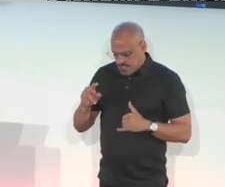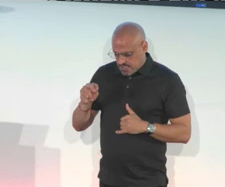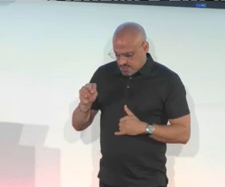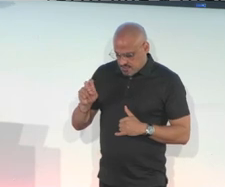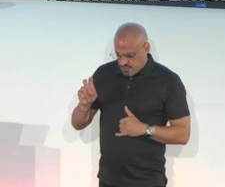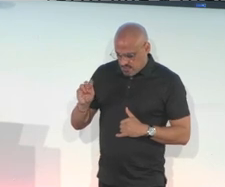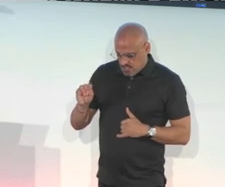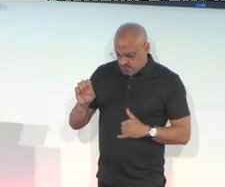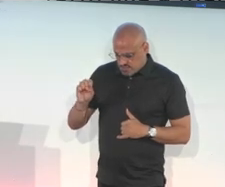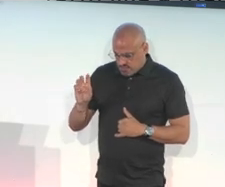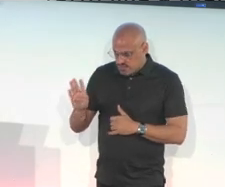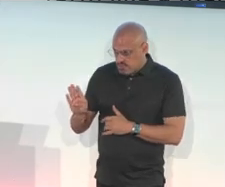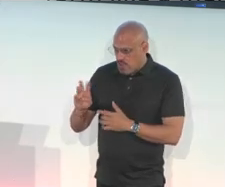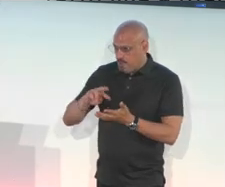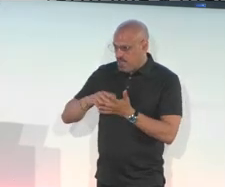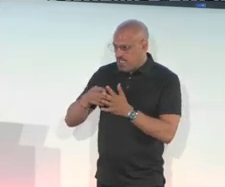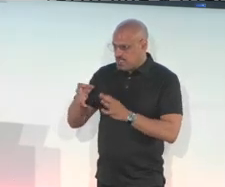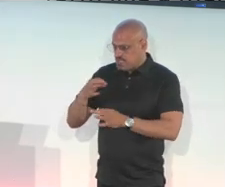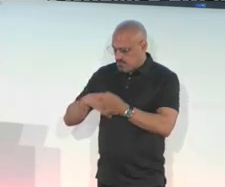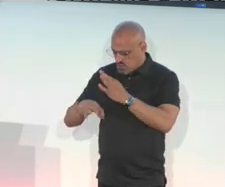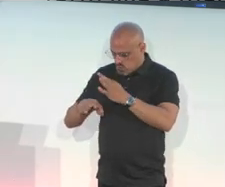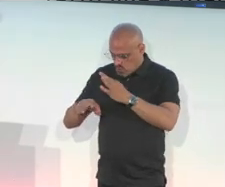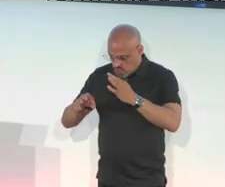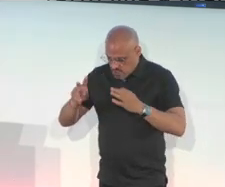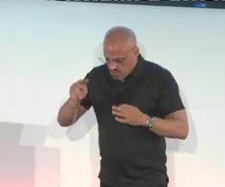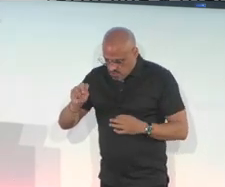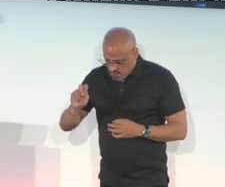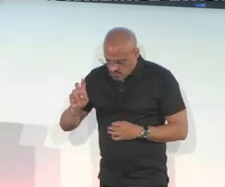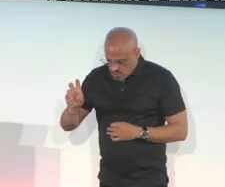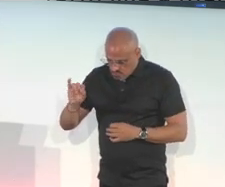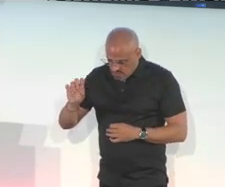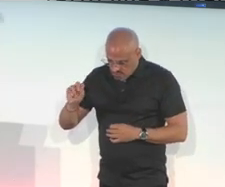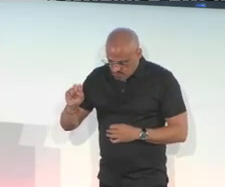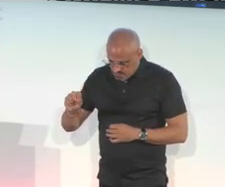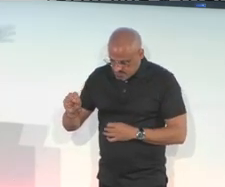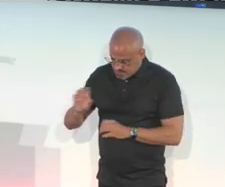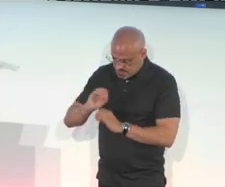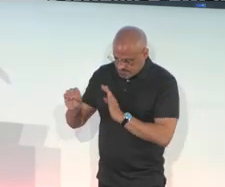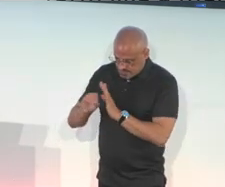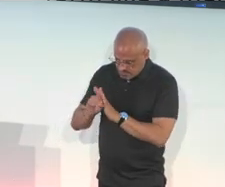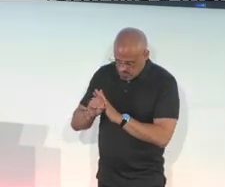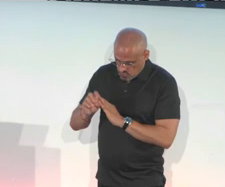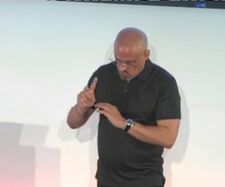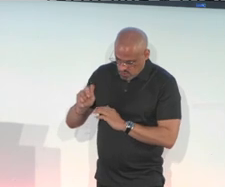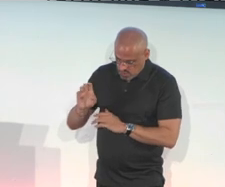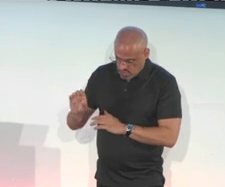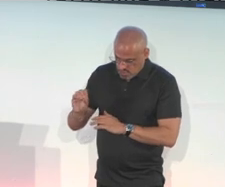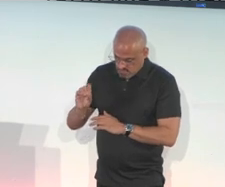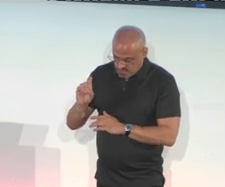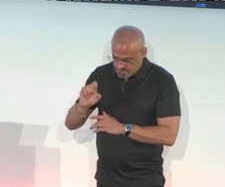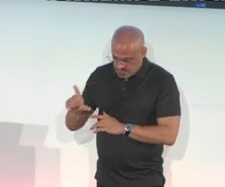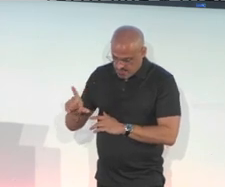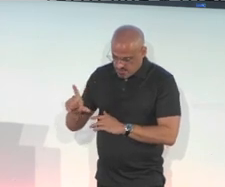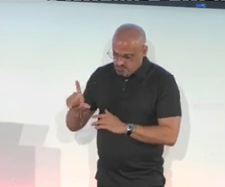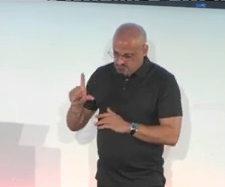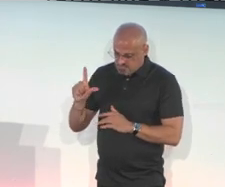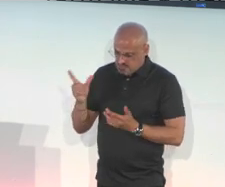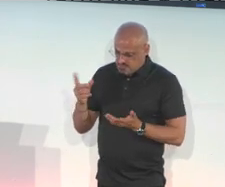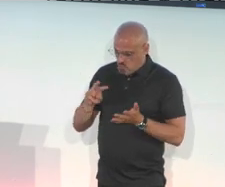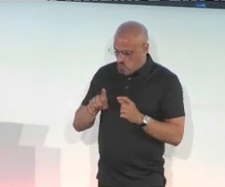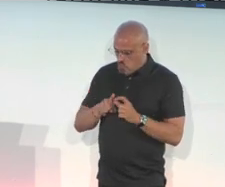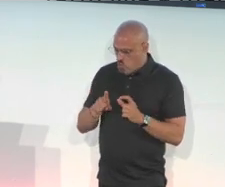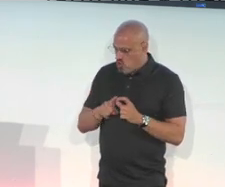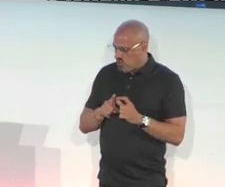is substitutions. Numins is insertions. And numdil is deletions. So words that